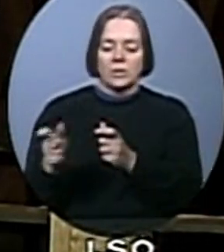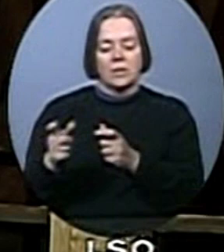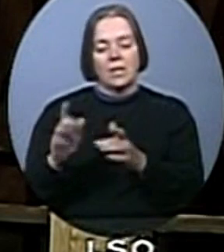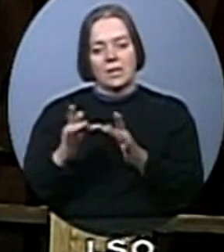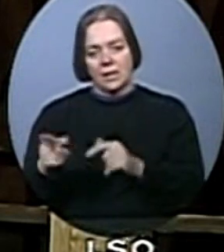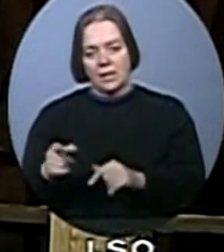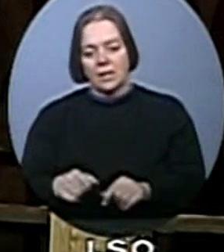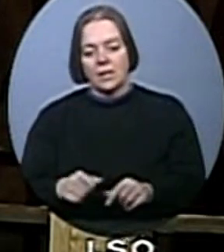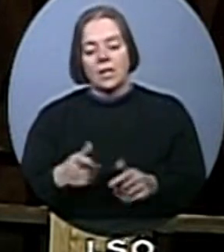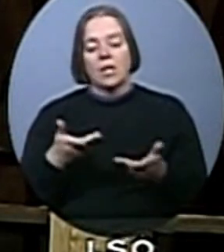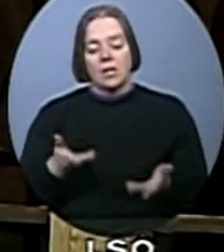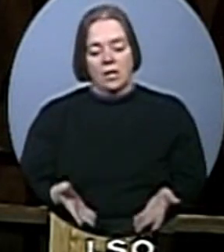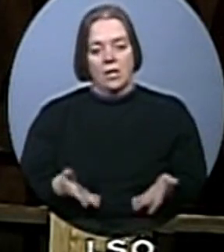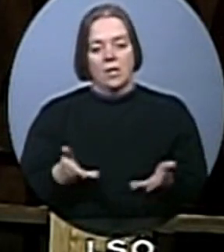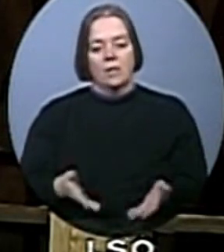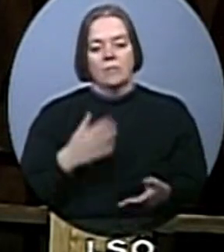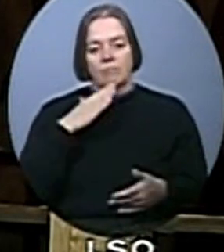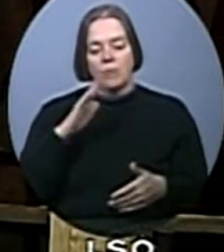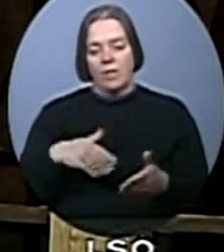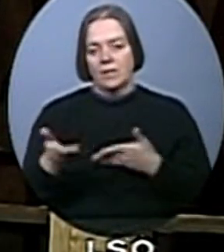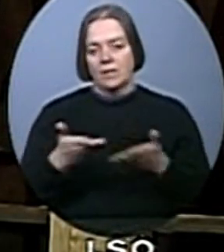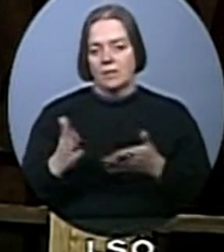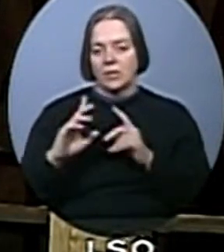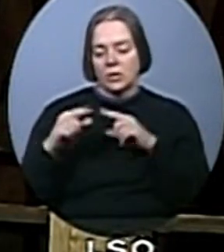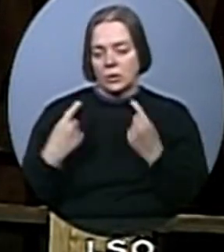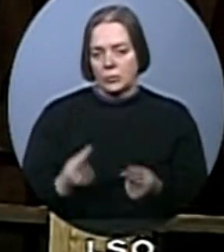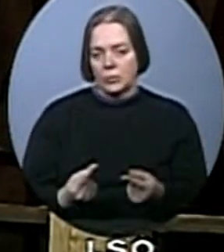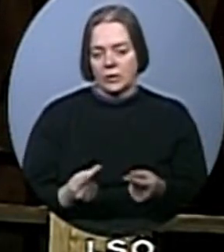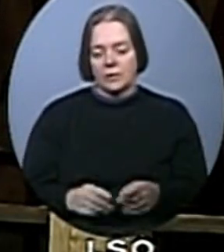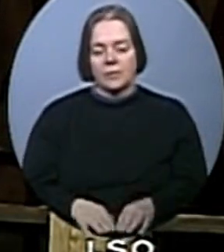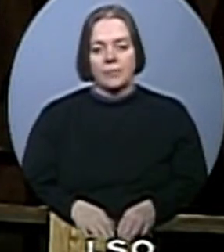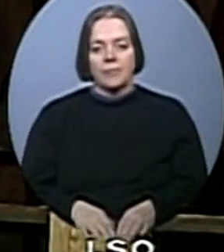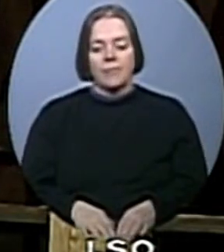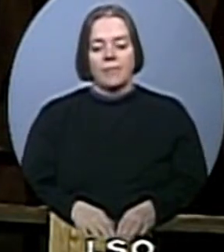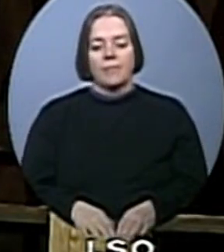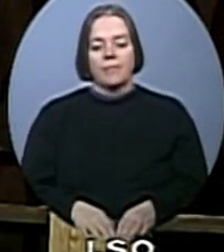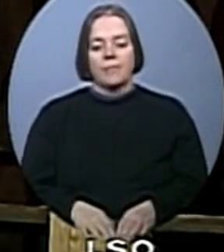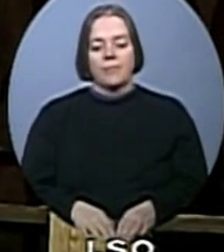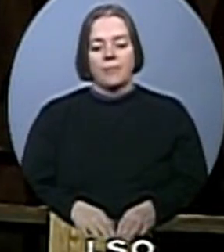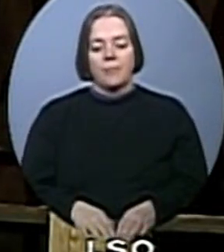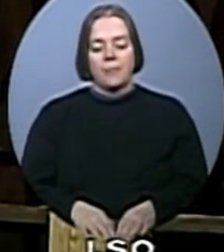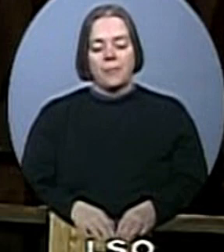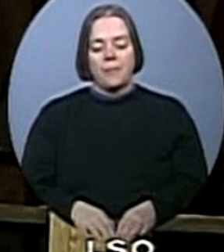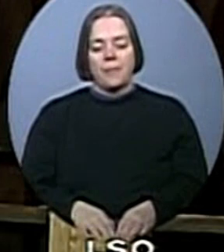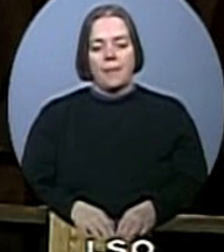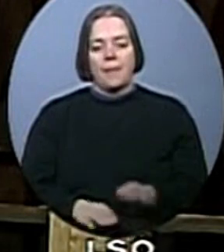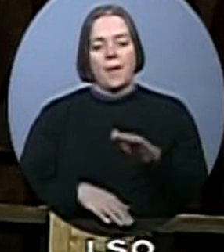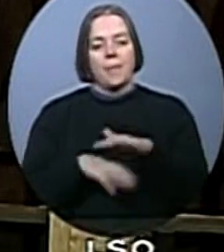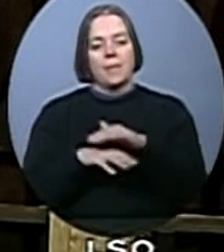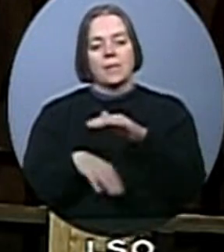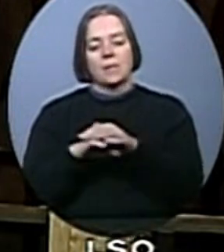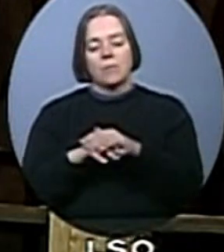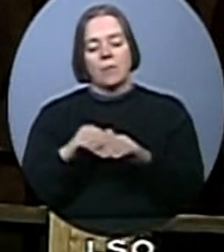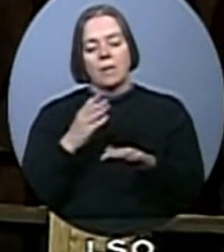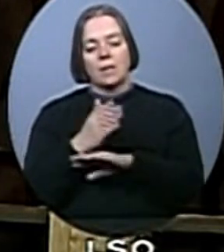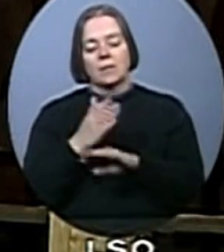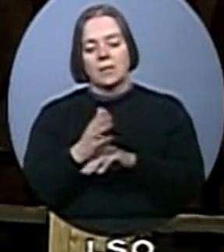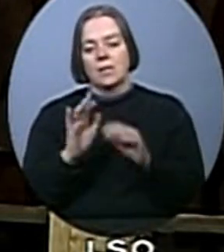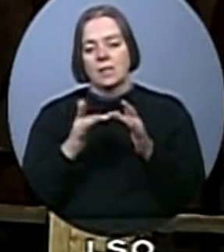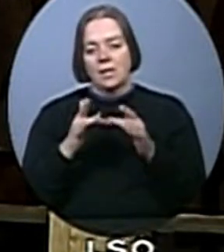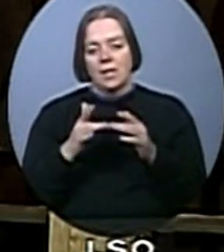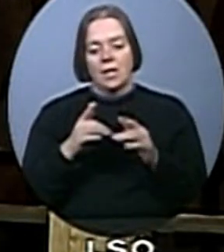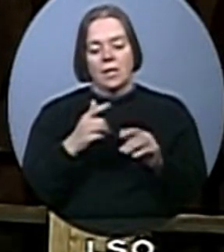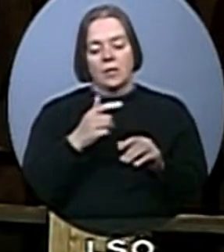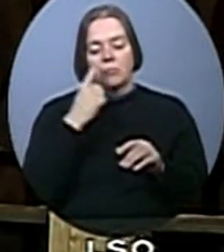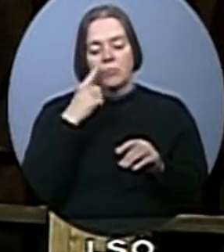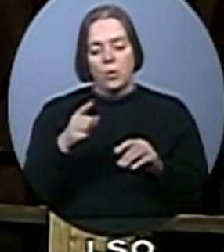minister insist that all the usage caps come off individual home internet accounts, and will the government rescind its